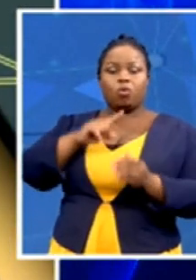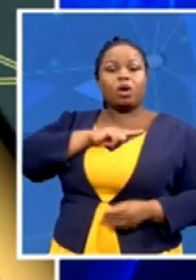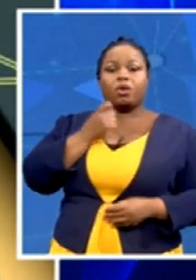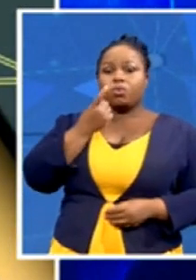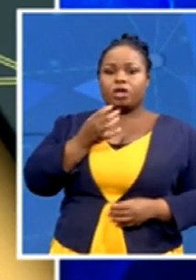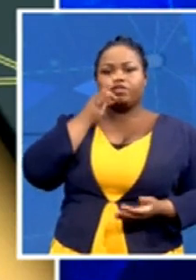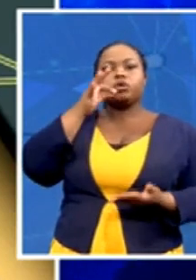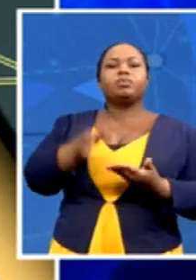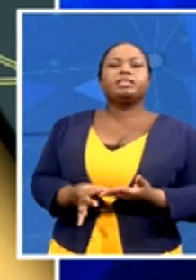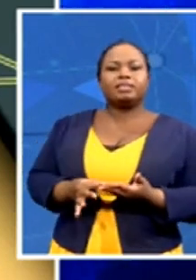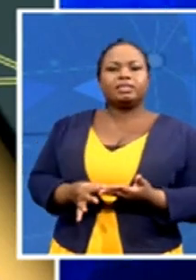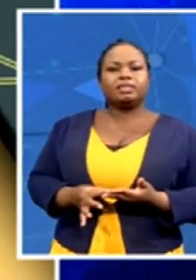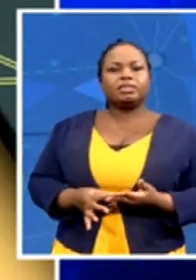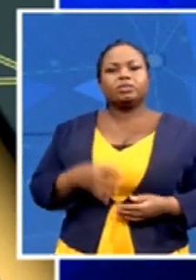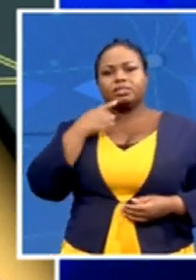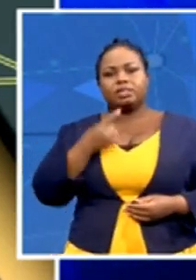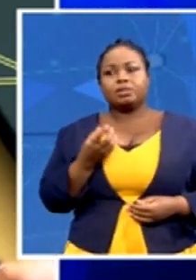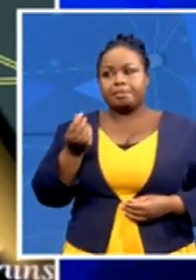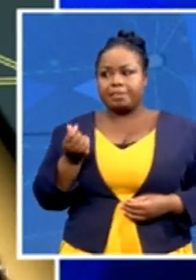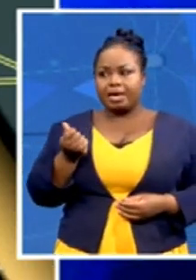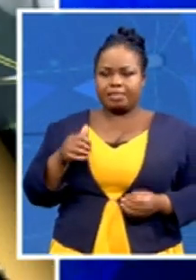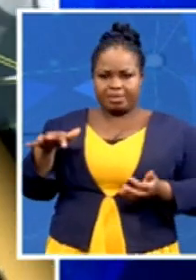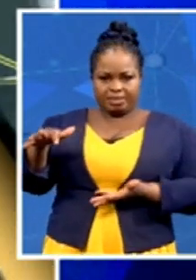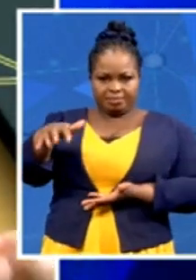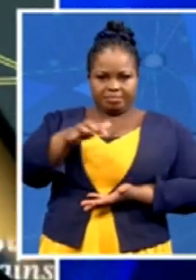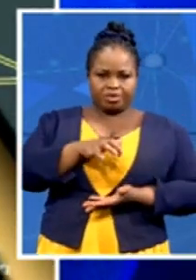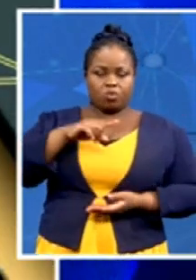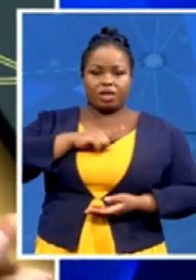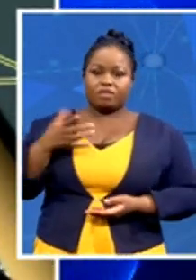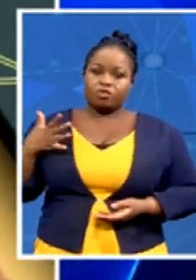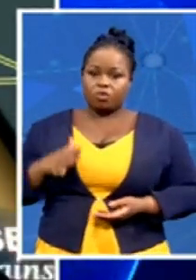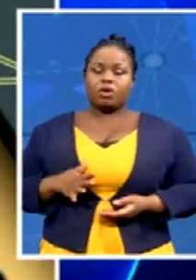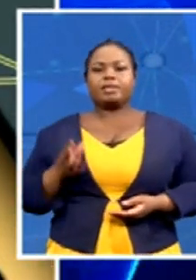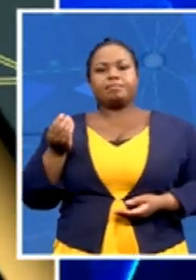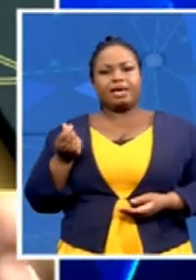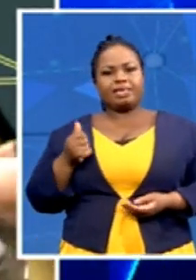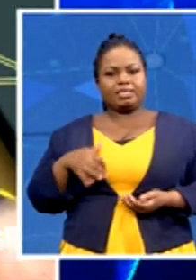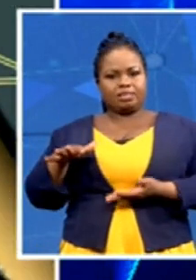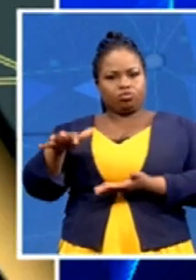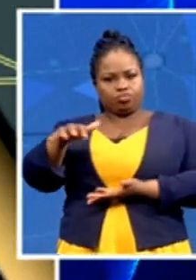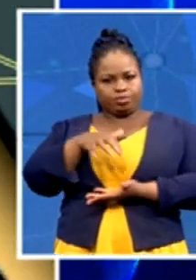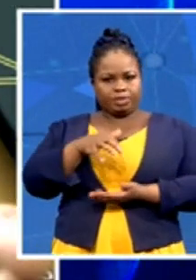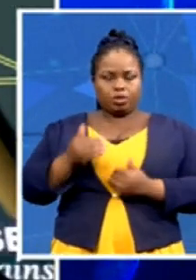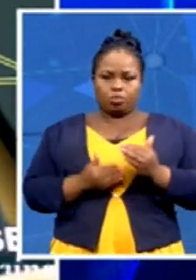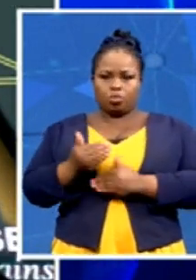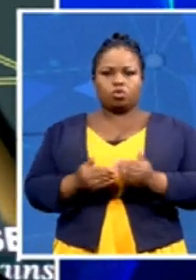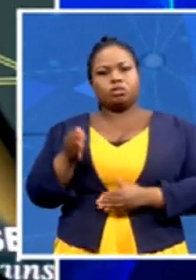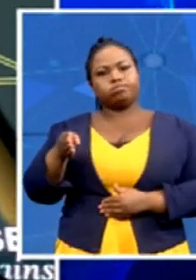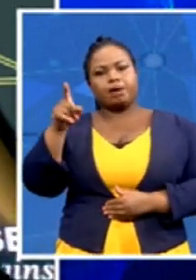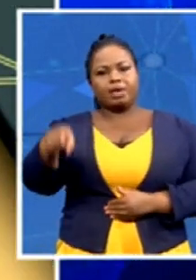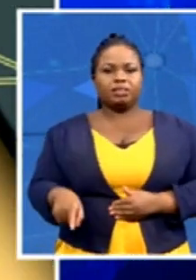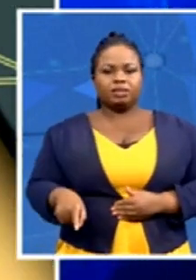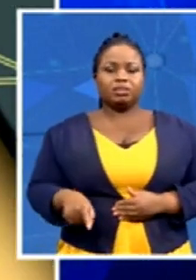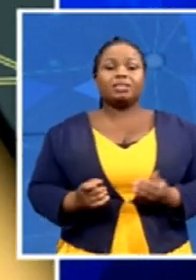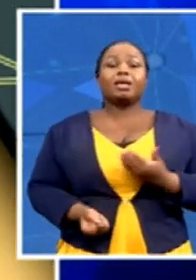the money. Therefore, for you to recover the money, there need to be a process, and the process can only happen in the courts, and the special